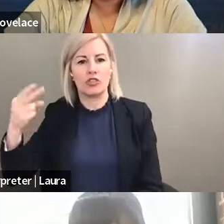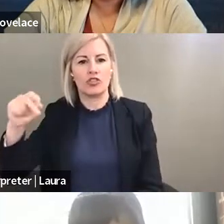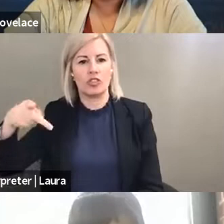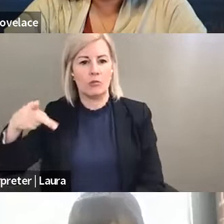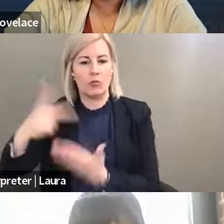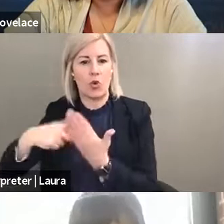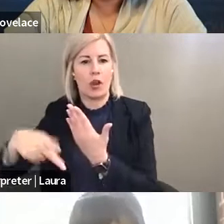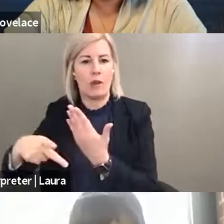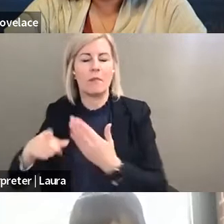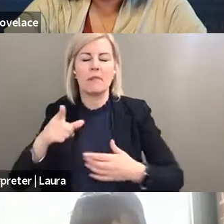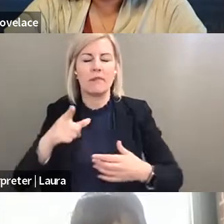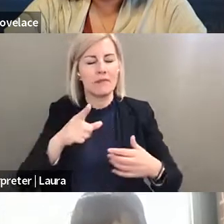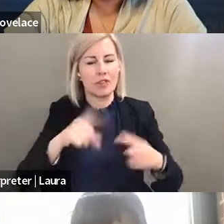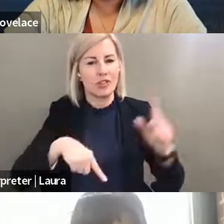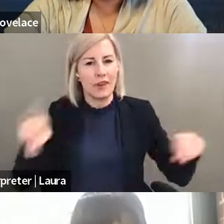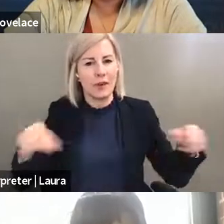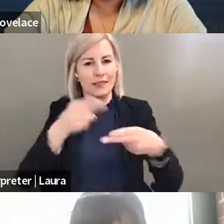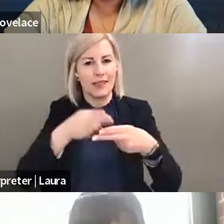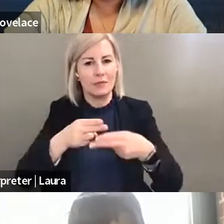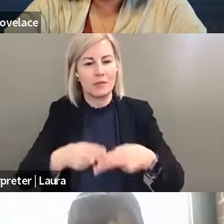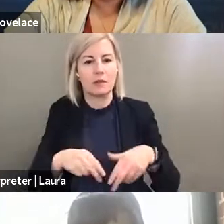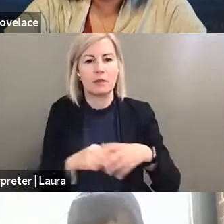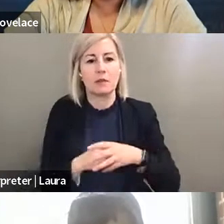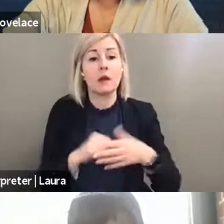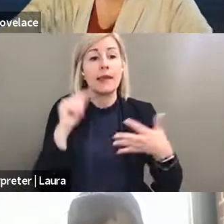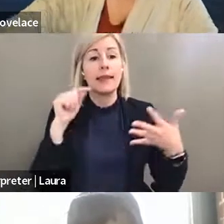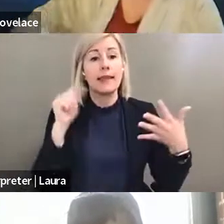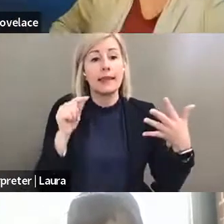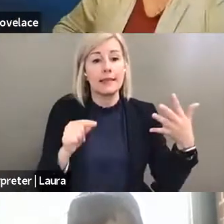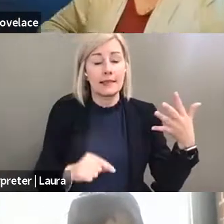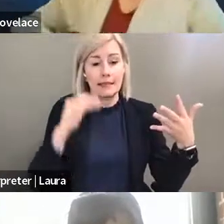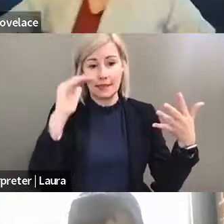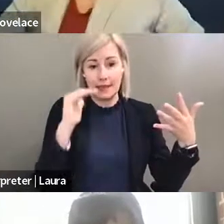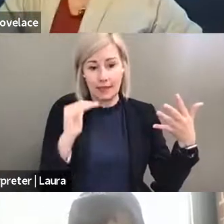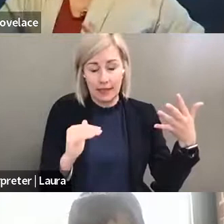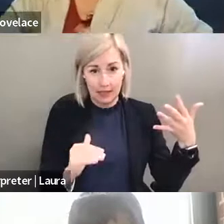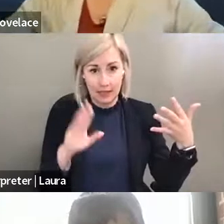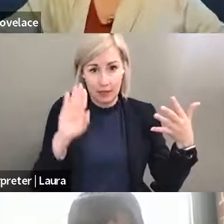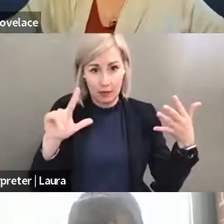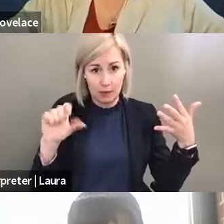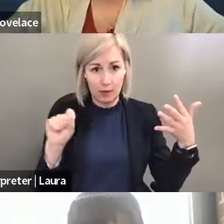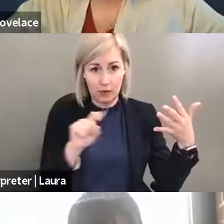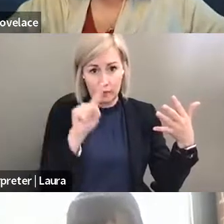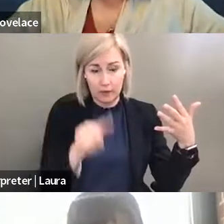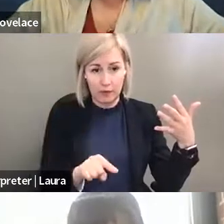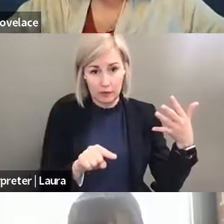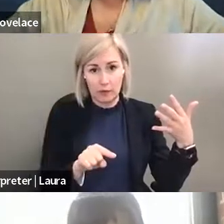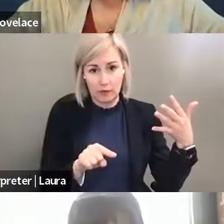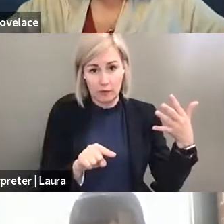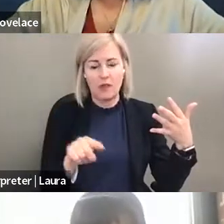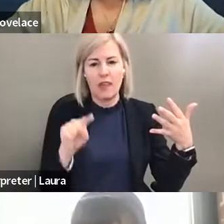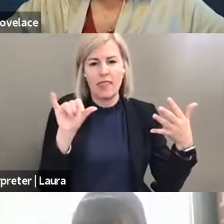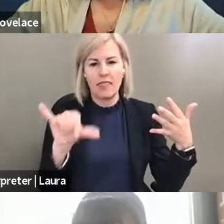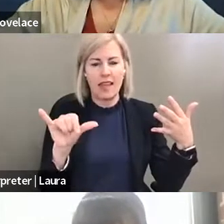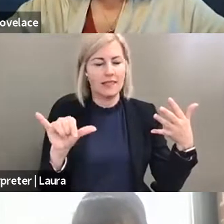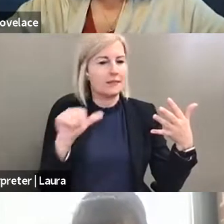called various things. This list of bills is actually the ones that have